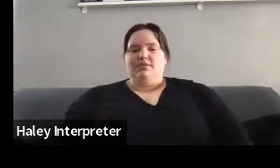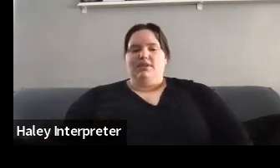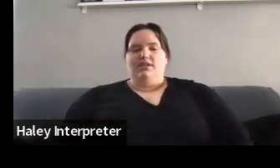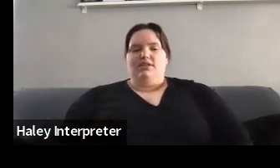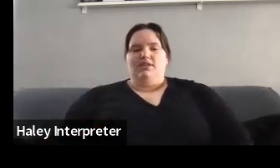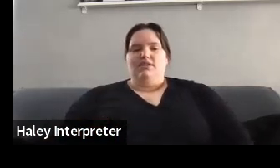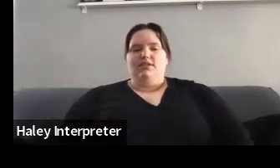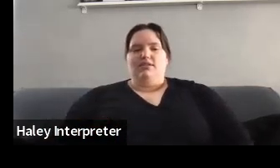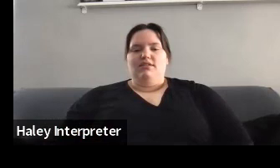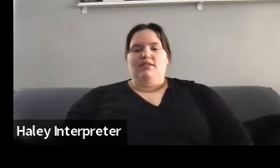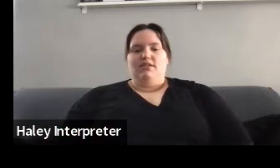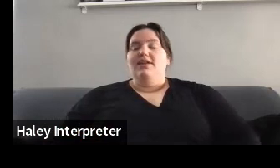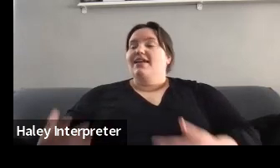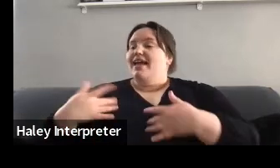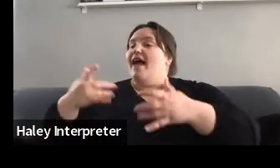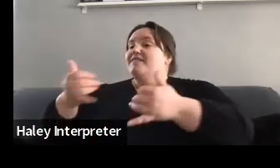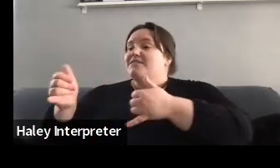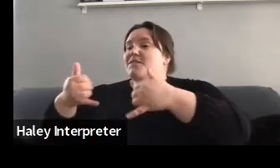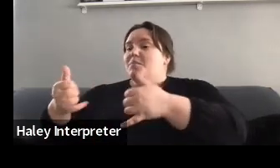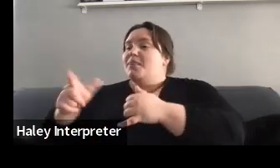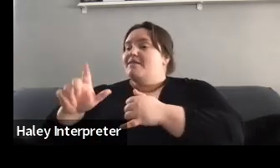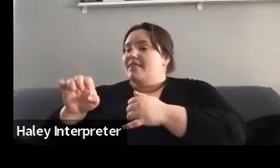A playful lab. Thanks, Renee.